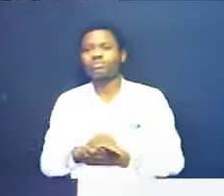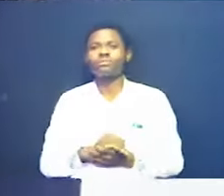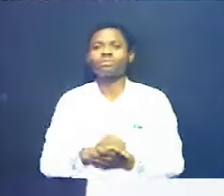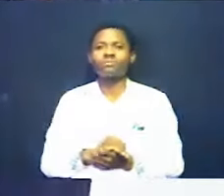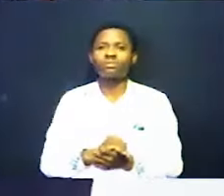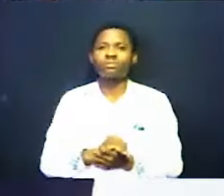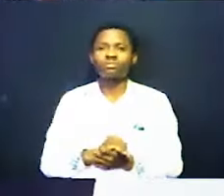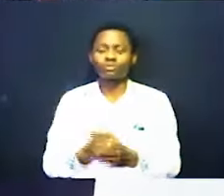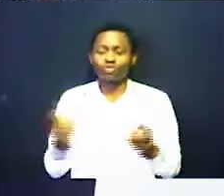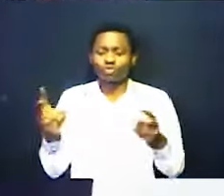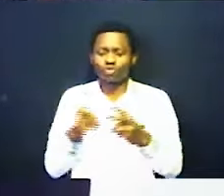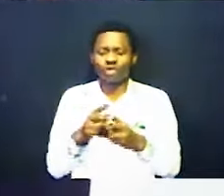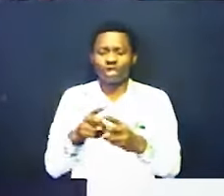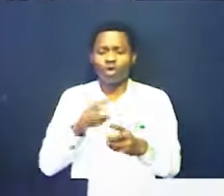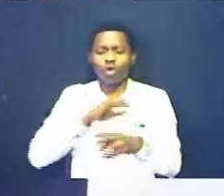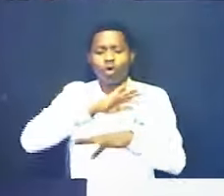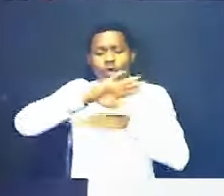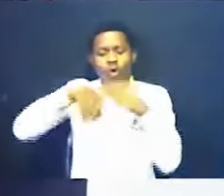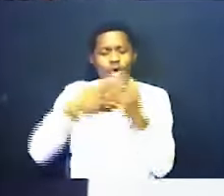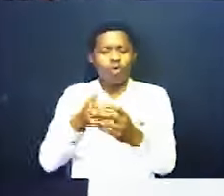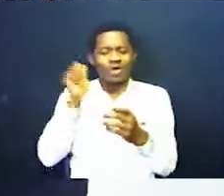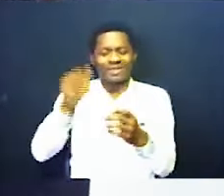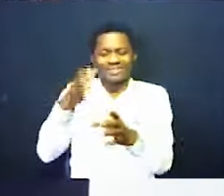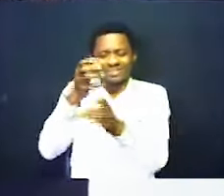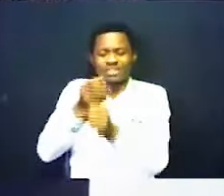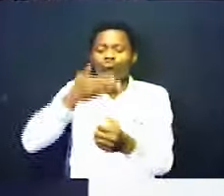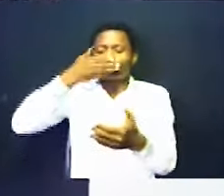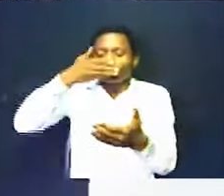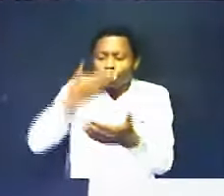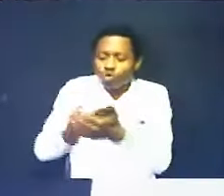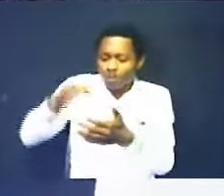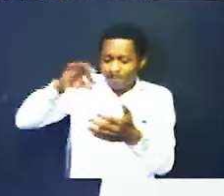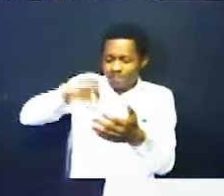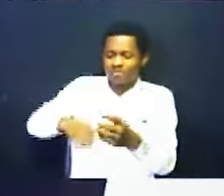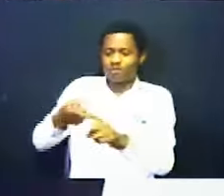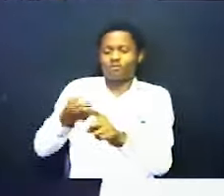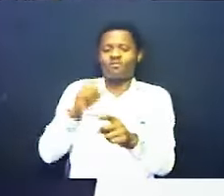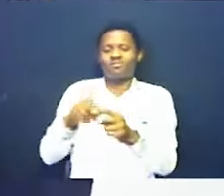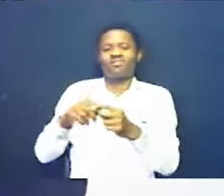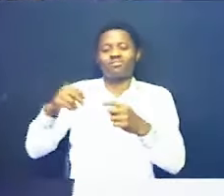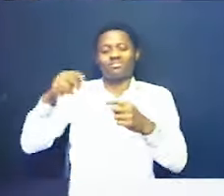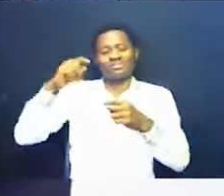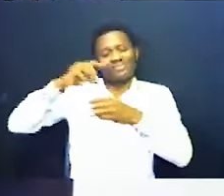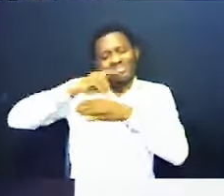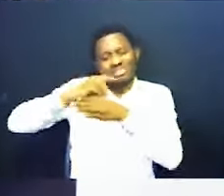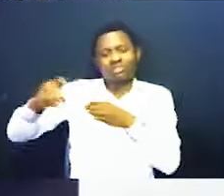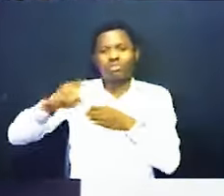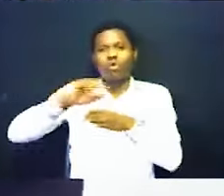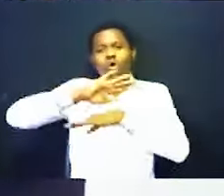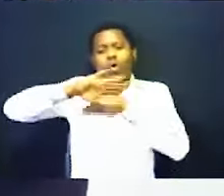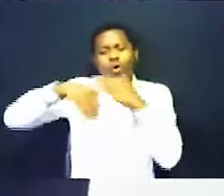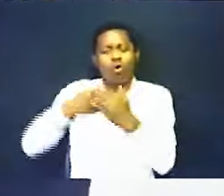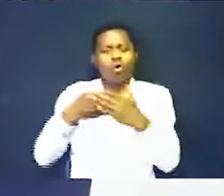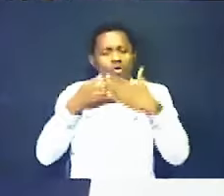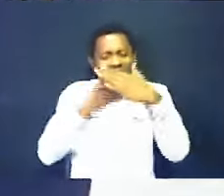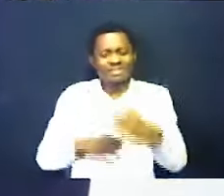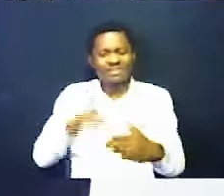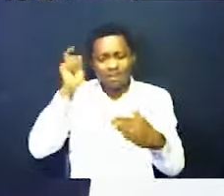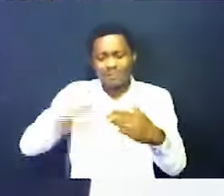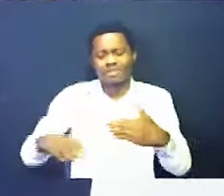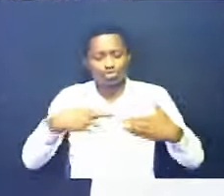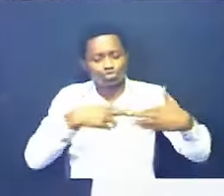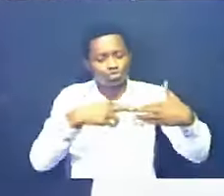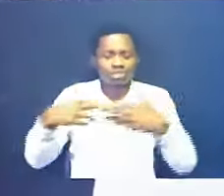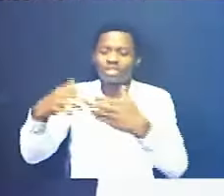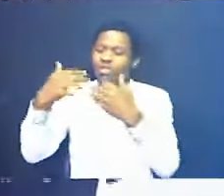ente. To have the benefit of good discipline, parents and all those in leadership should be relational.